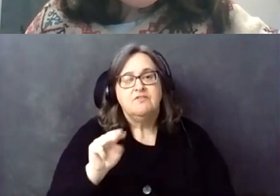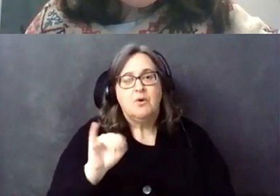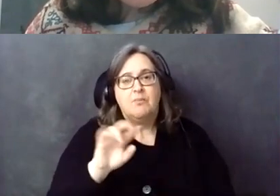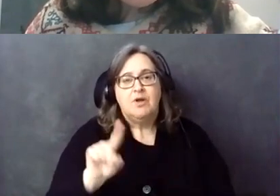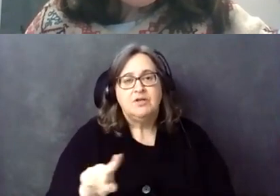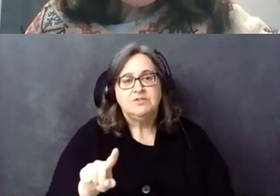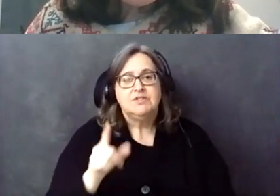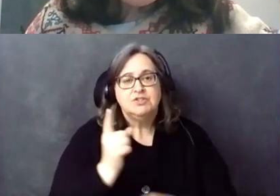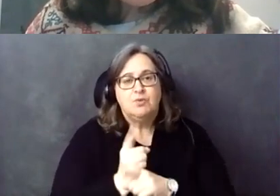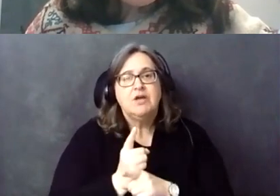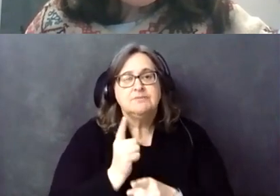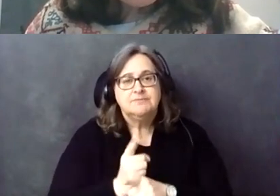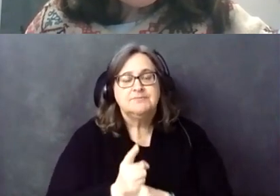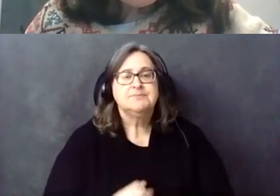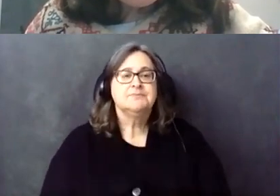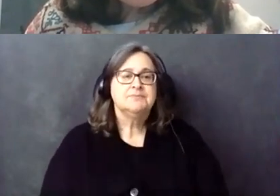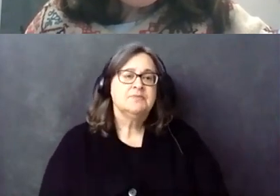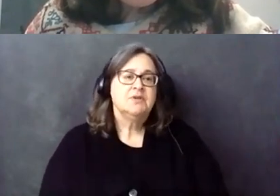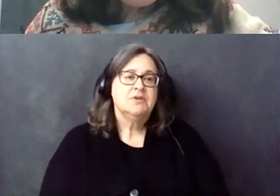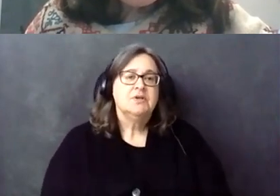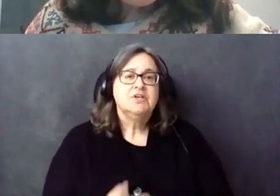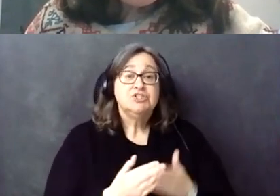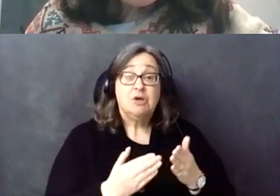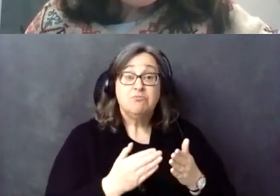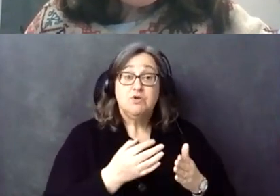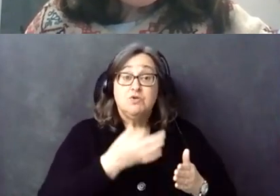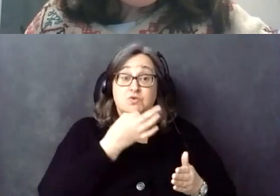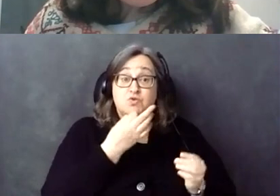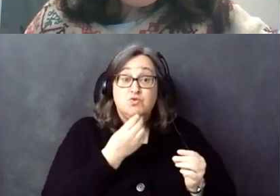That's correct. So there's some short things that we can do,